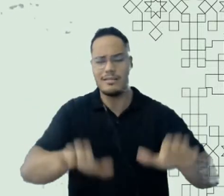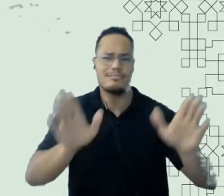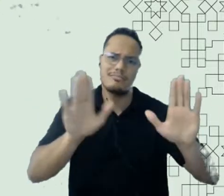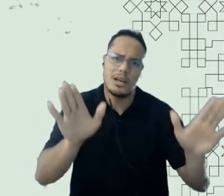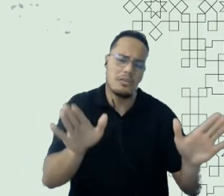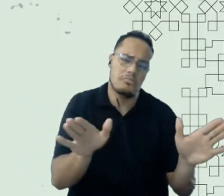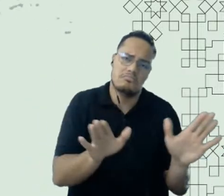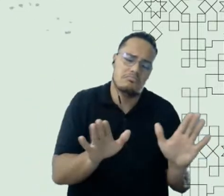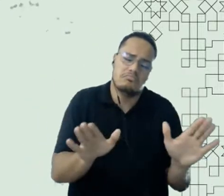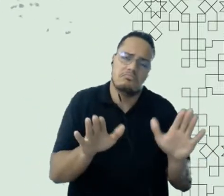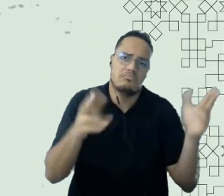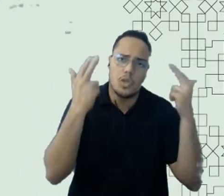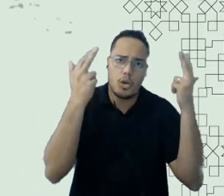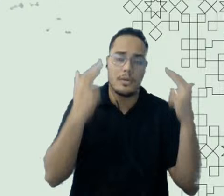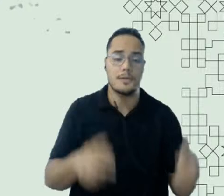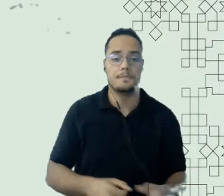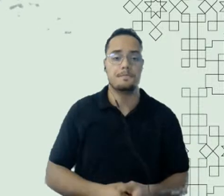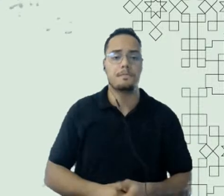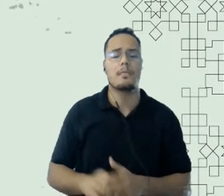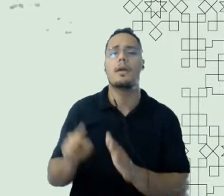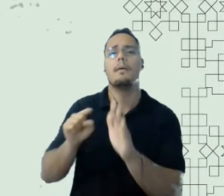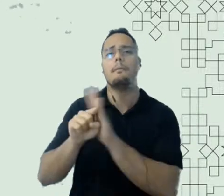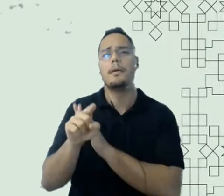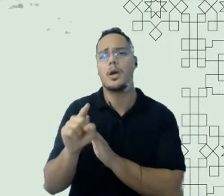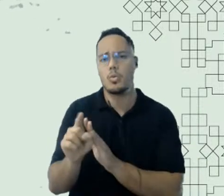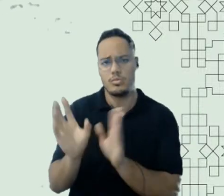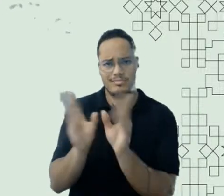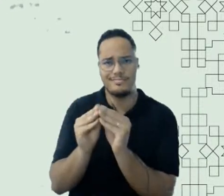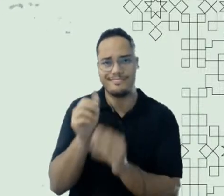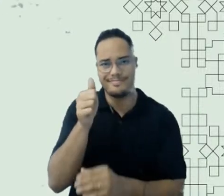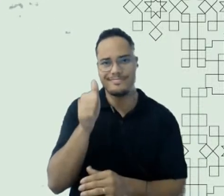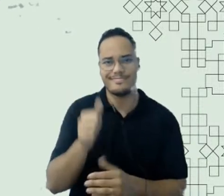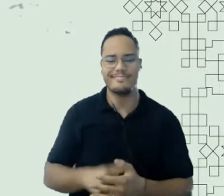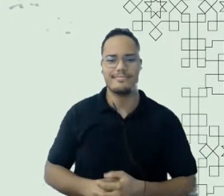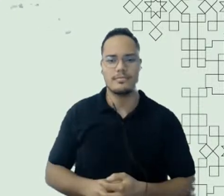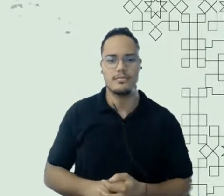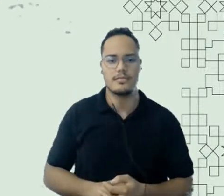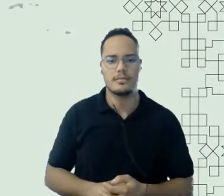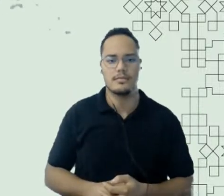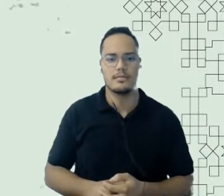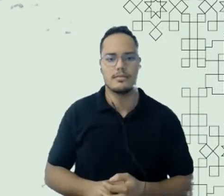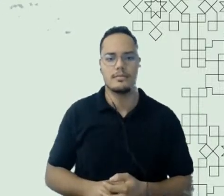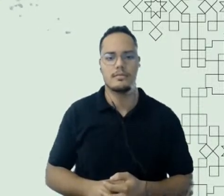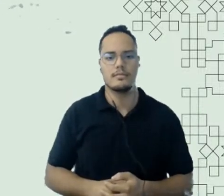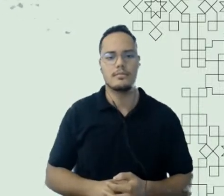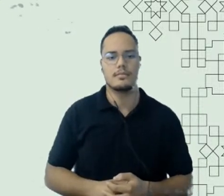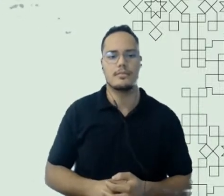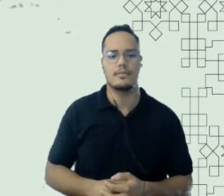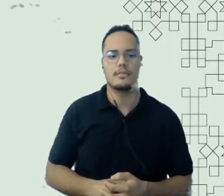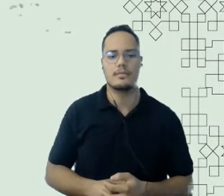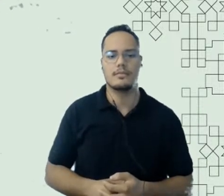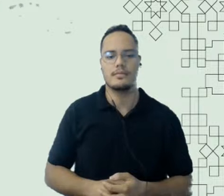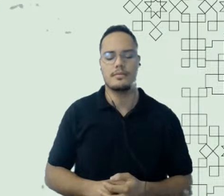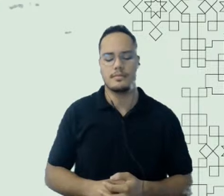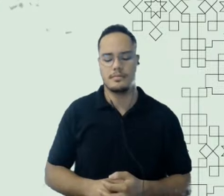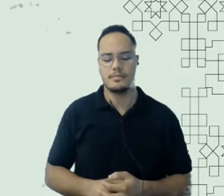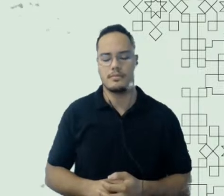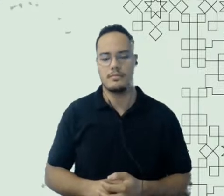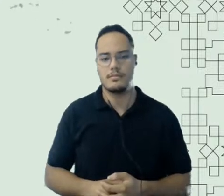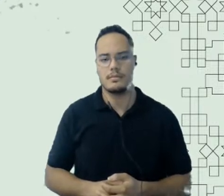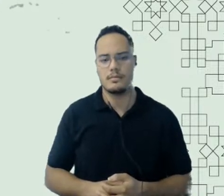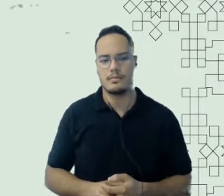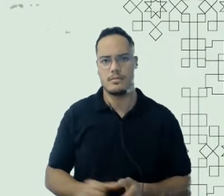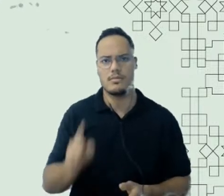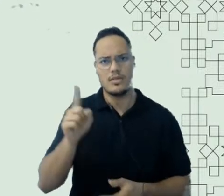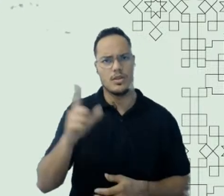with this specific point. I think you make reference to this in your article that I mentioned in the beginning of our meeting, but don't you think it's